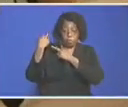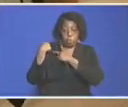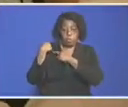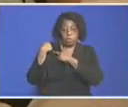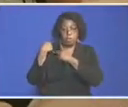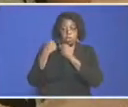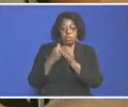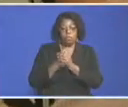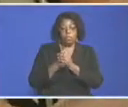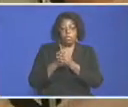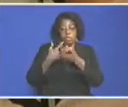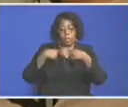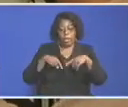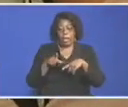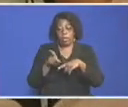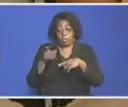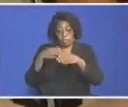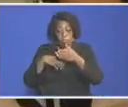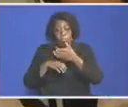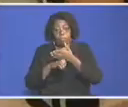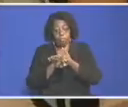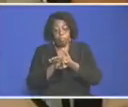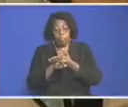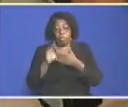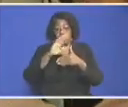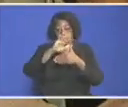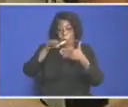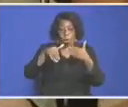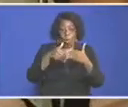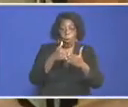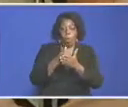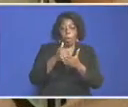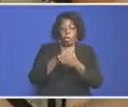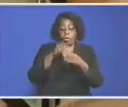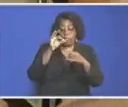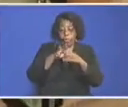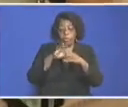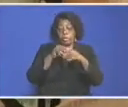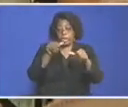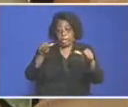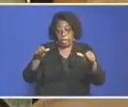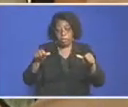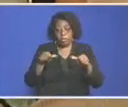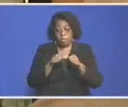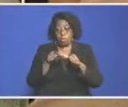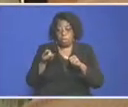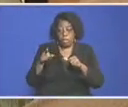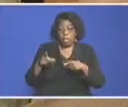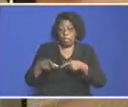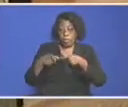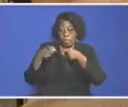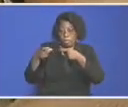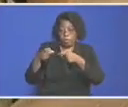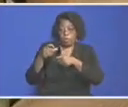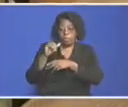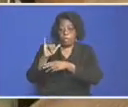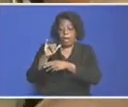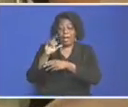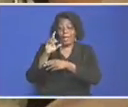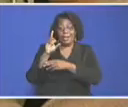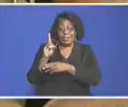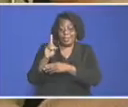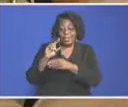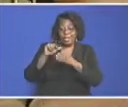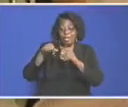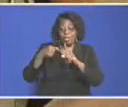to permit access to all of the polling places. Those persons have been furnished with some form of identification so that